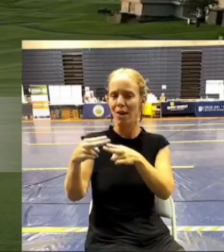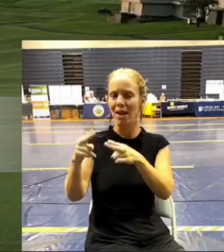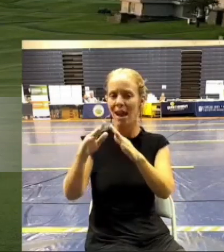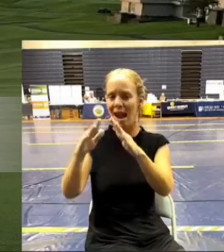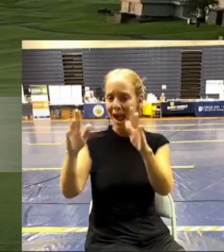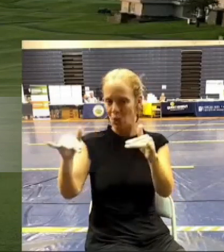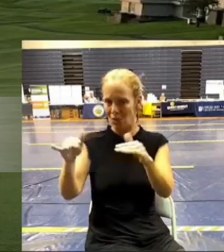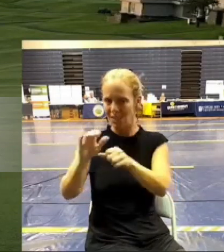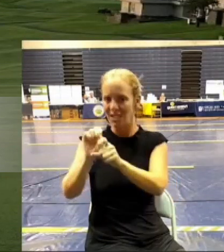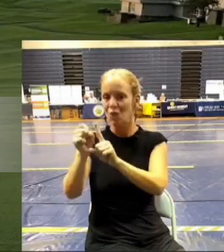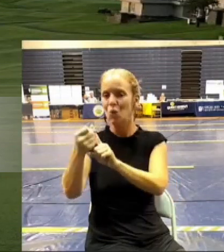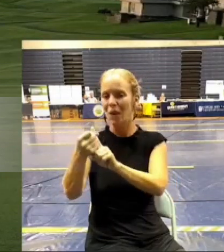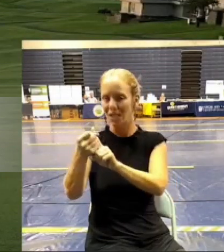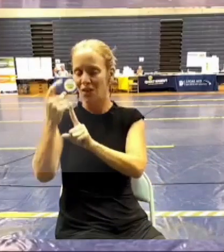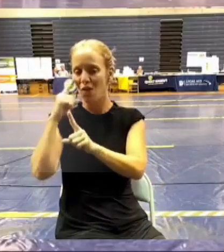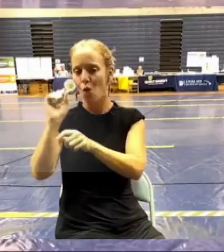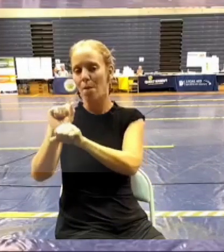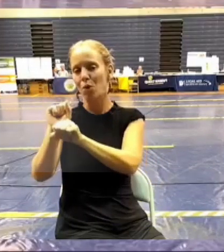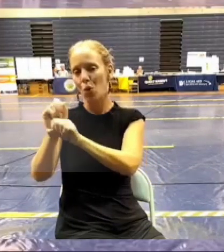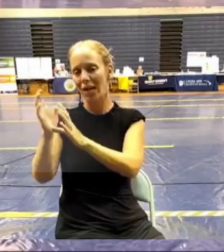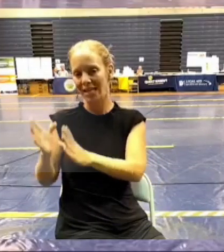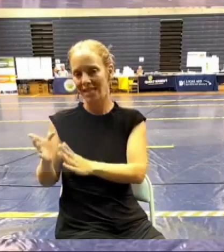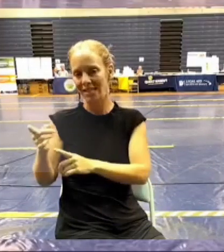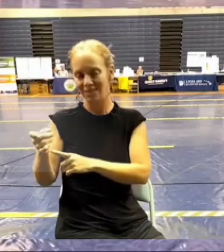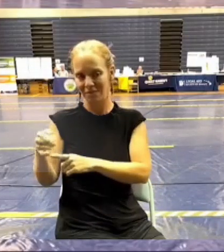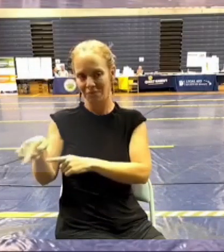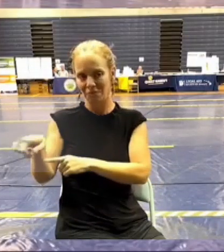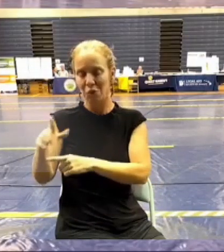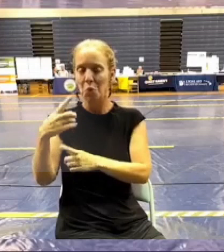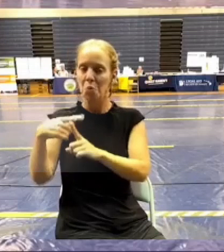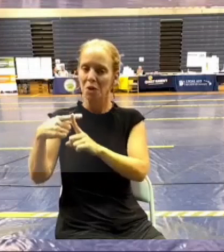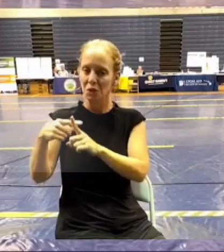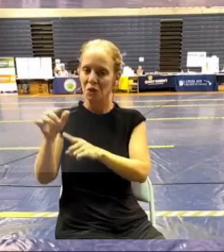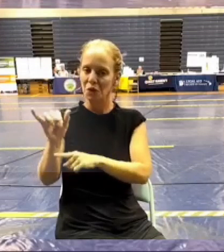for anything. And finally, I leave you with this.